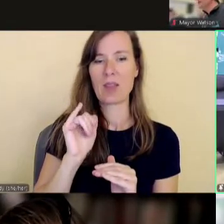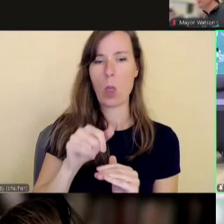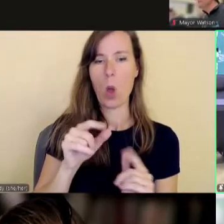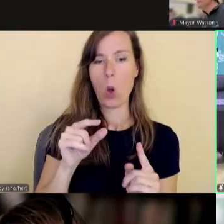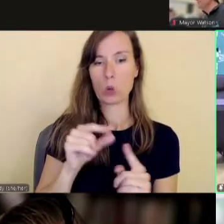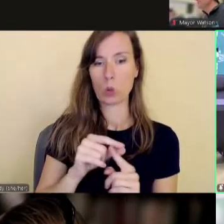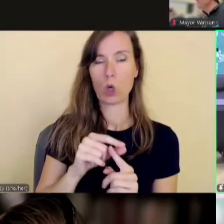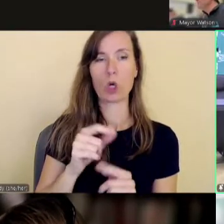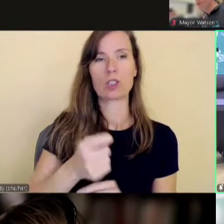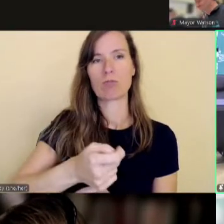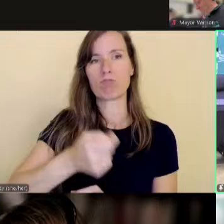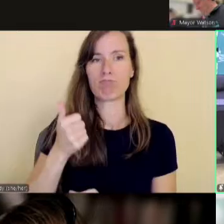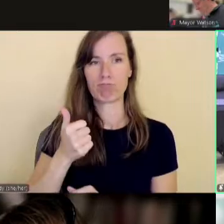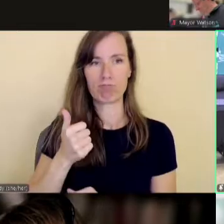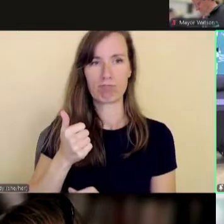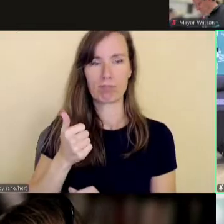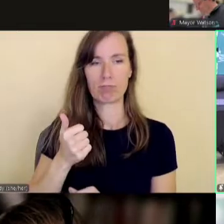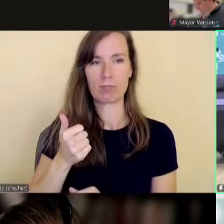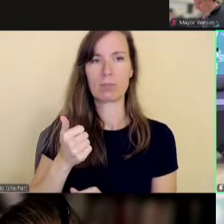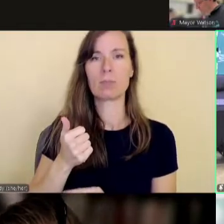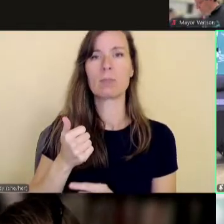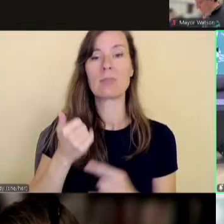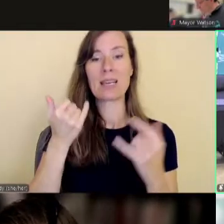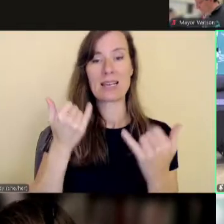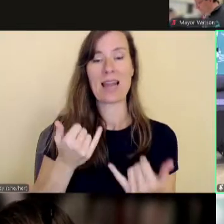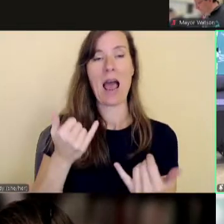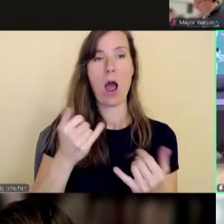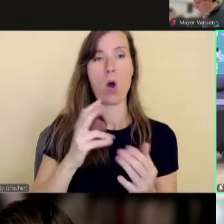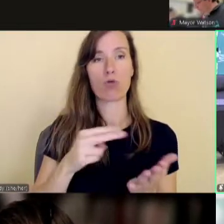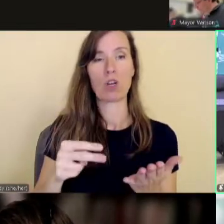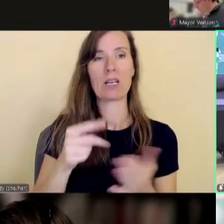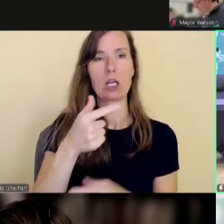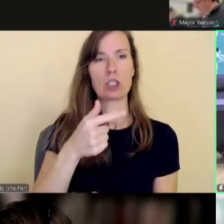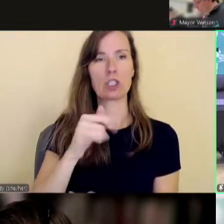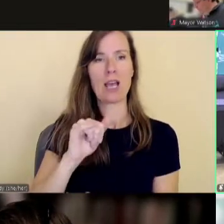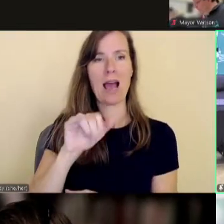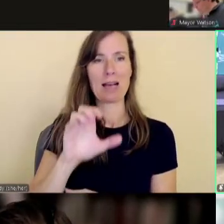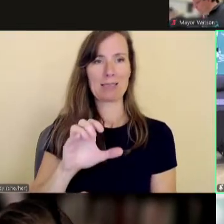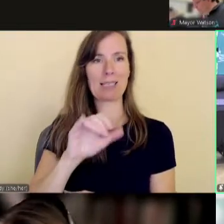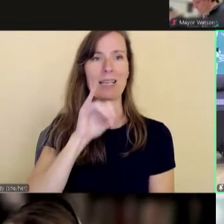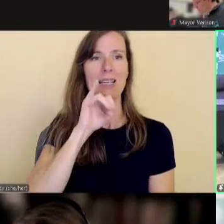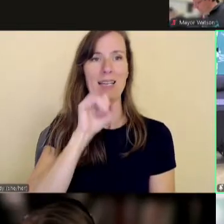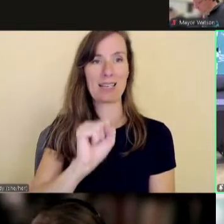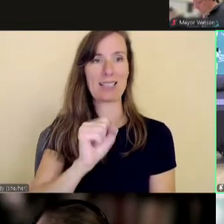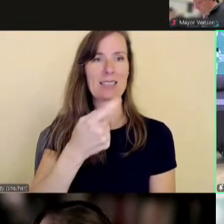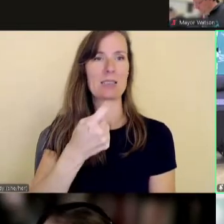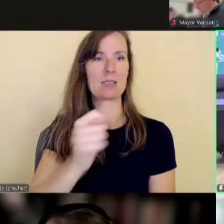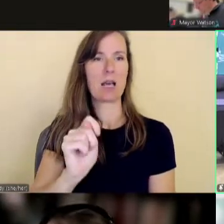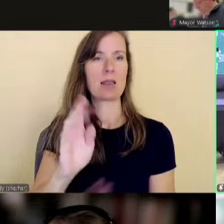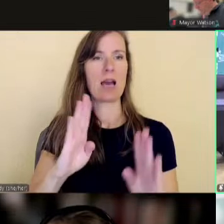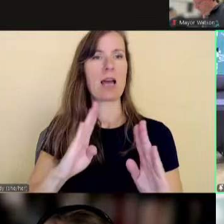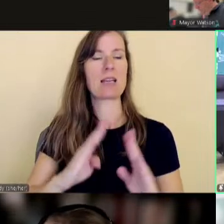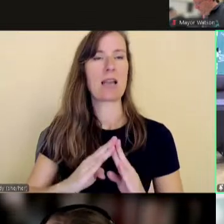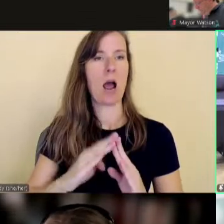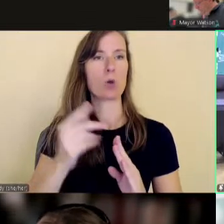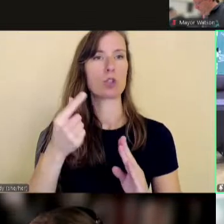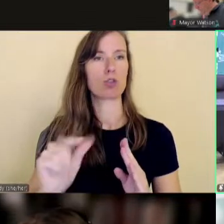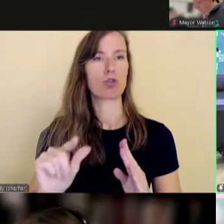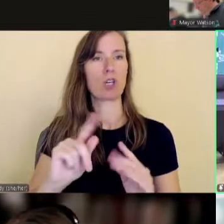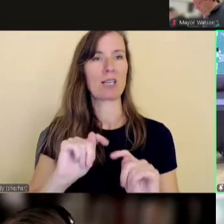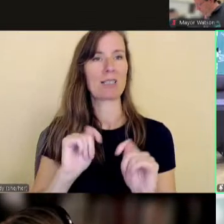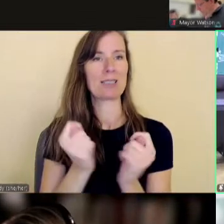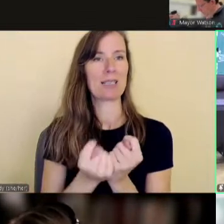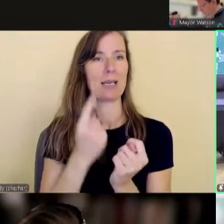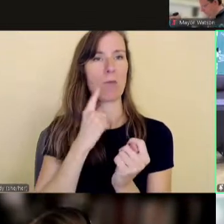stricken. so the line now reads, the GIC is the town's green team for